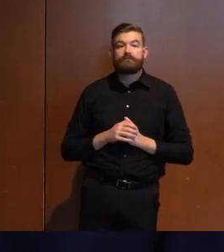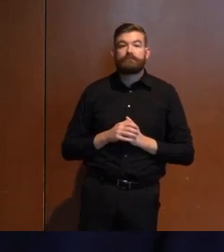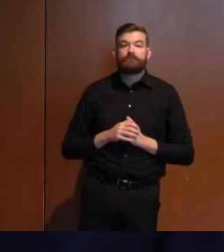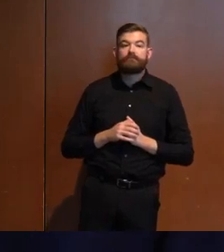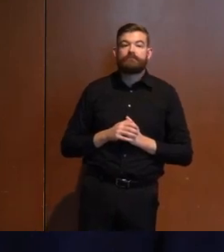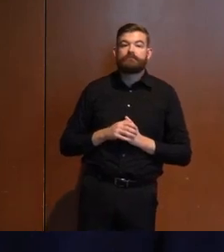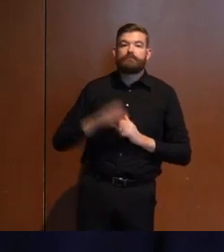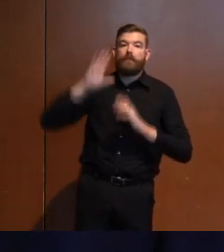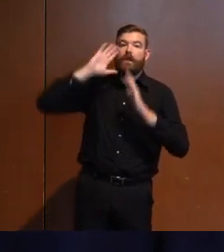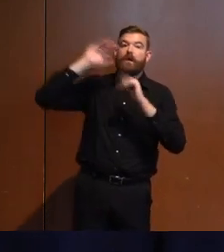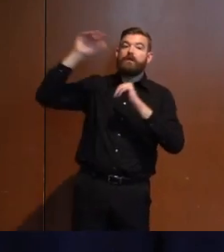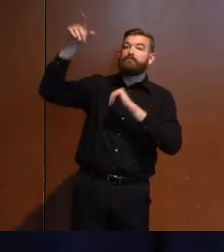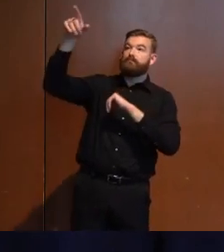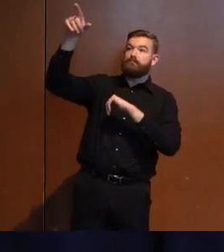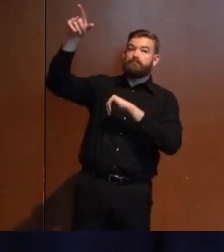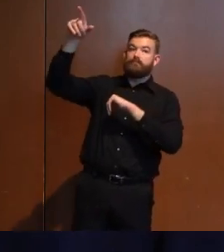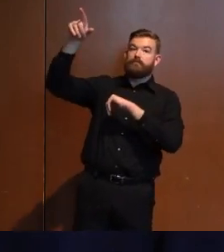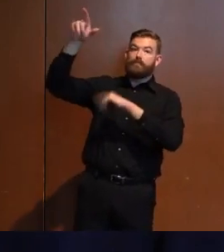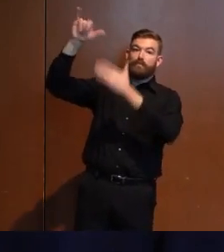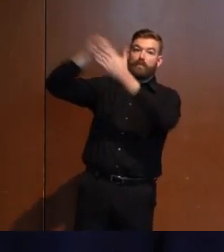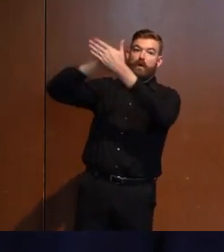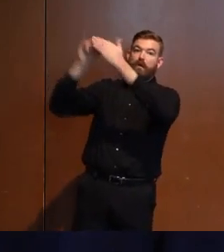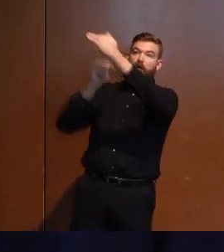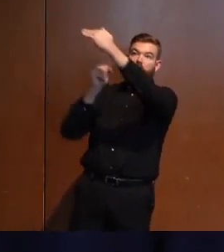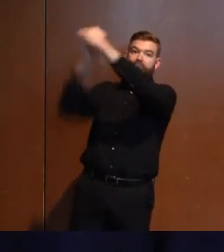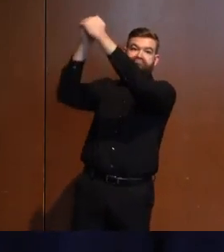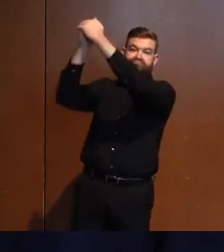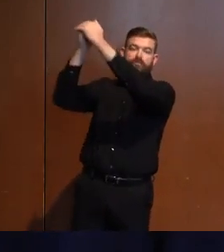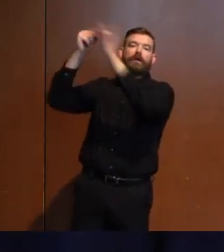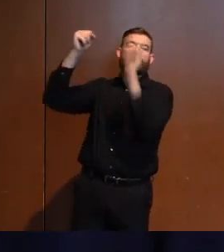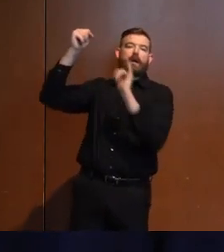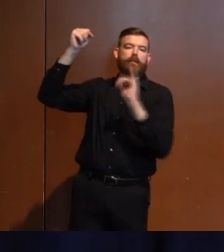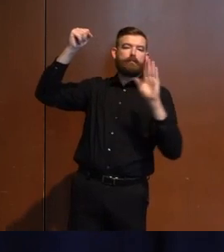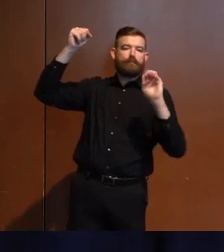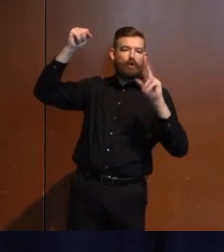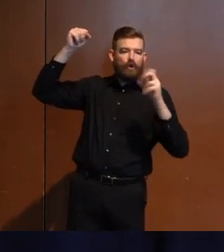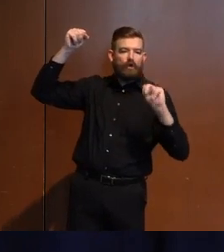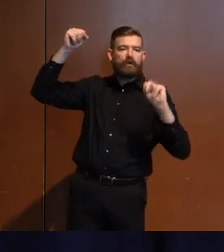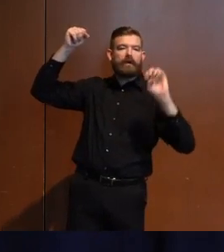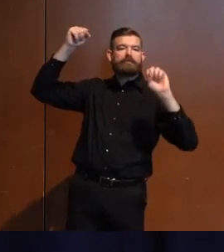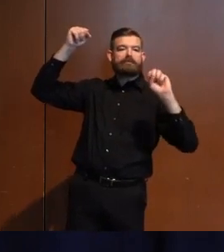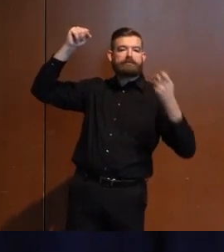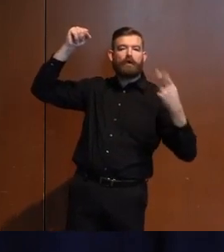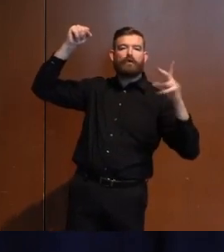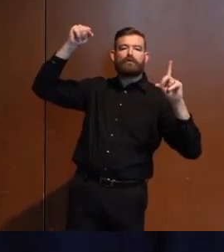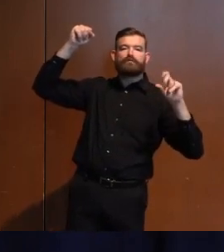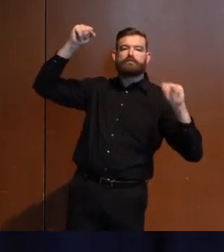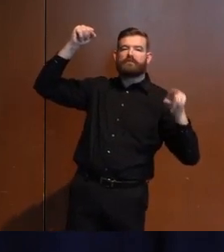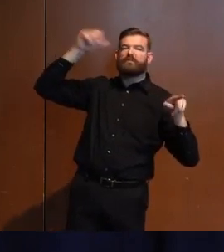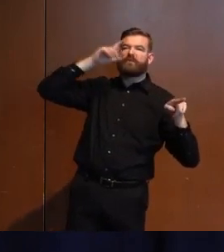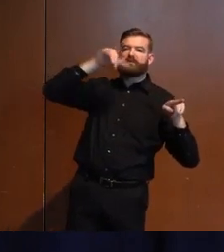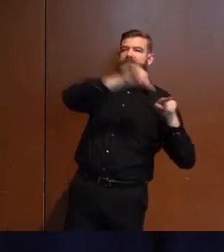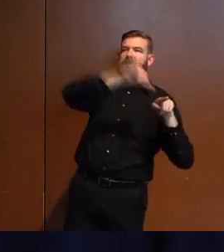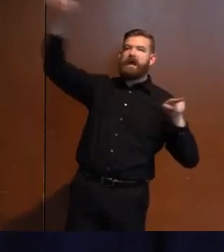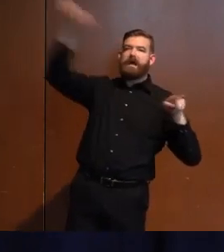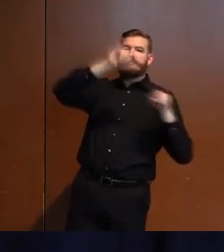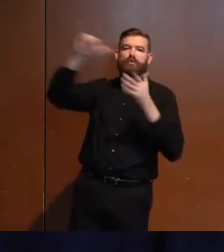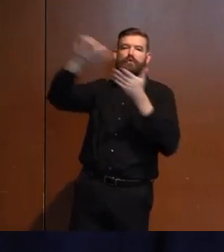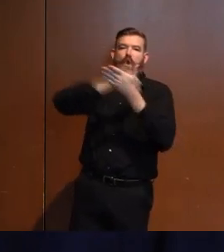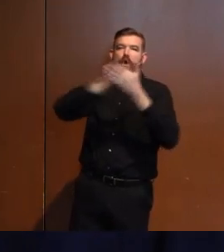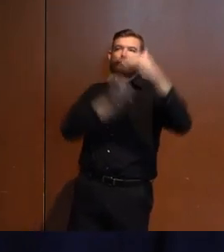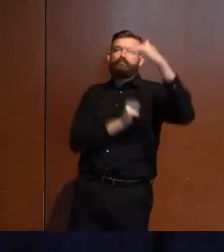Hudson counties will follow the trend. We expect that all of our mitigation strategies will reduce